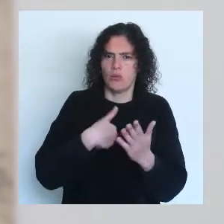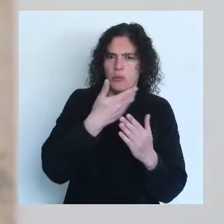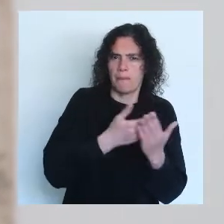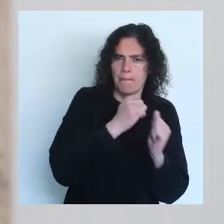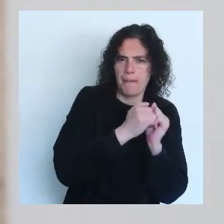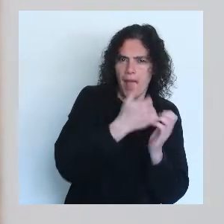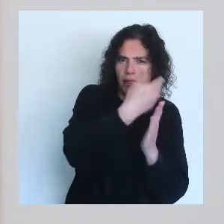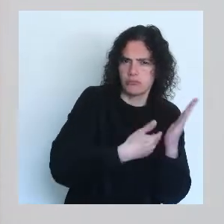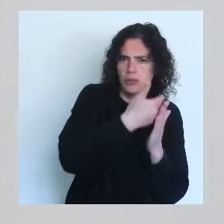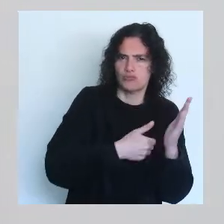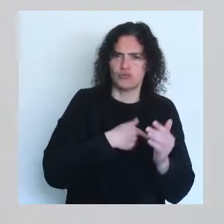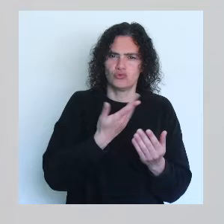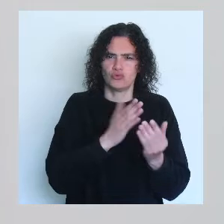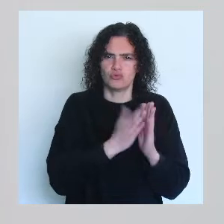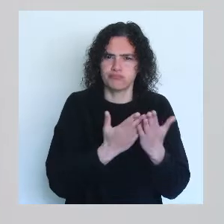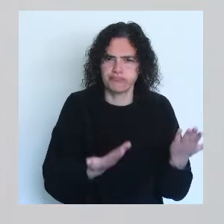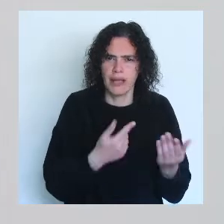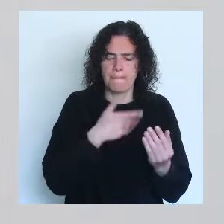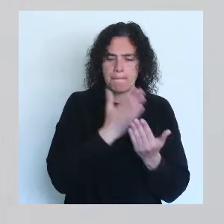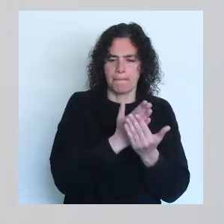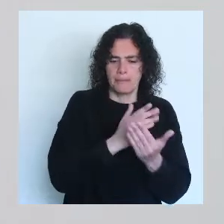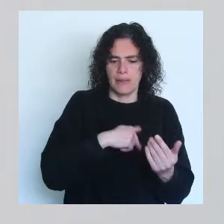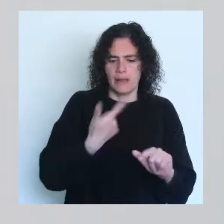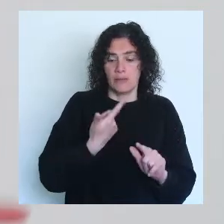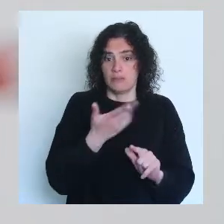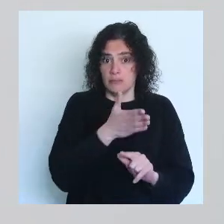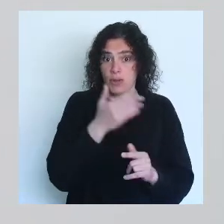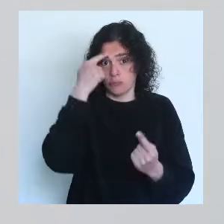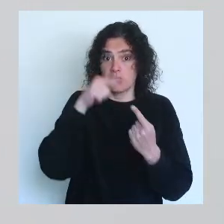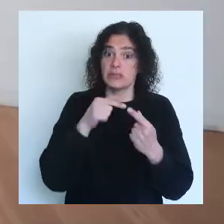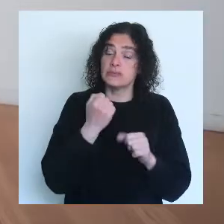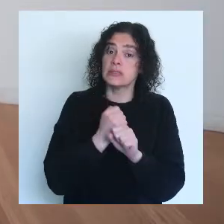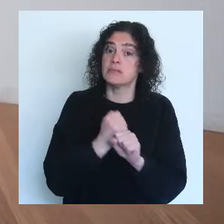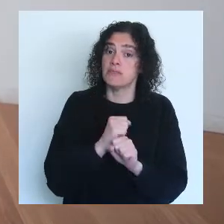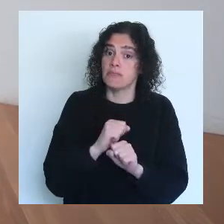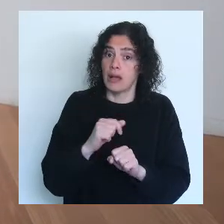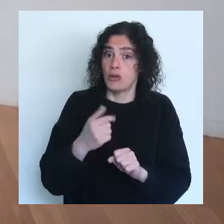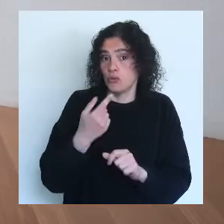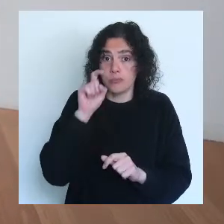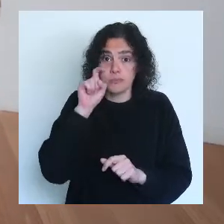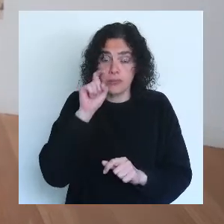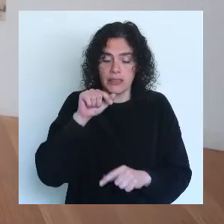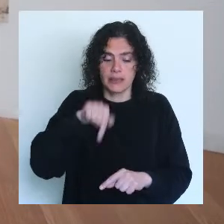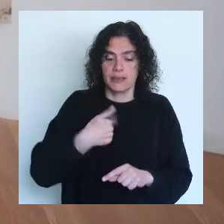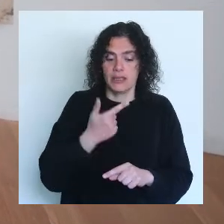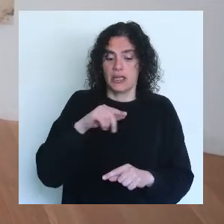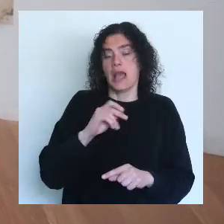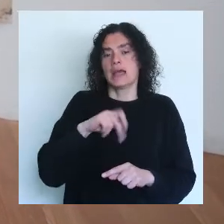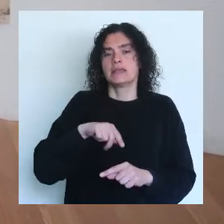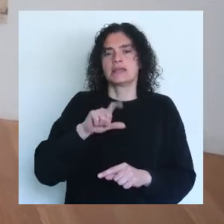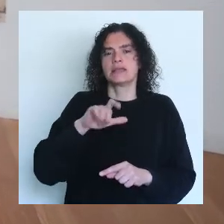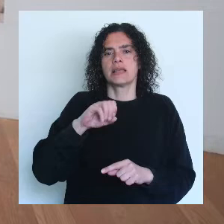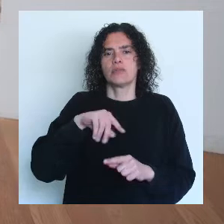binders, with files, with paper, with folder to document and save the work. Here, with